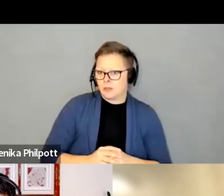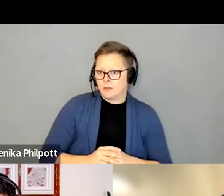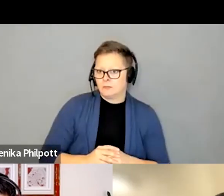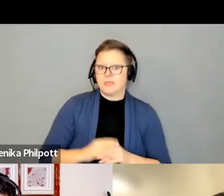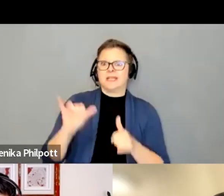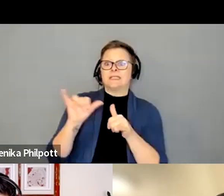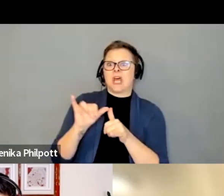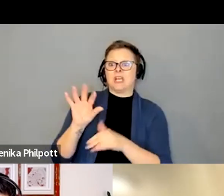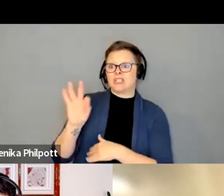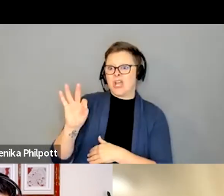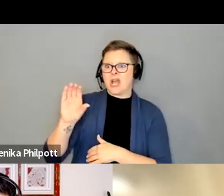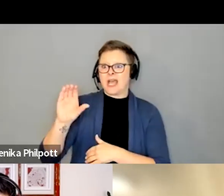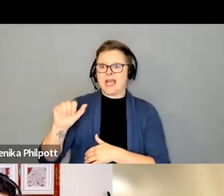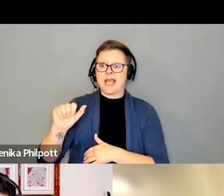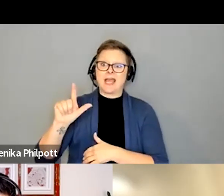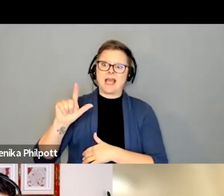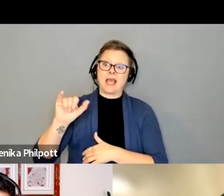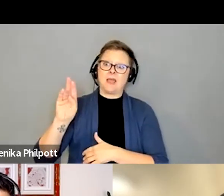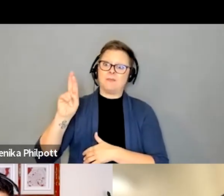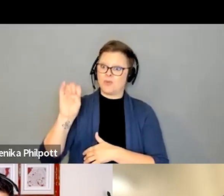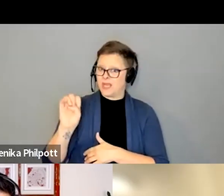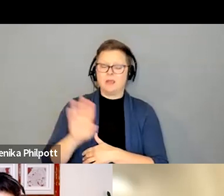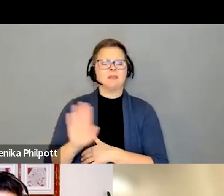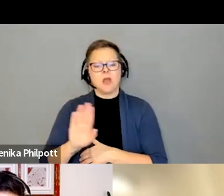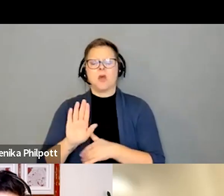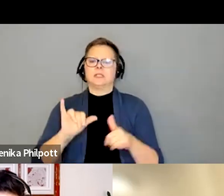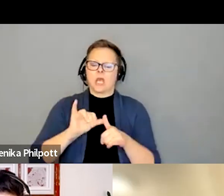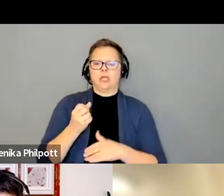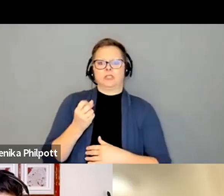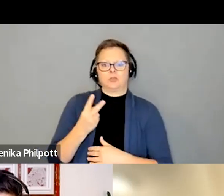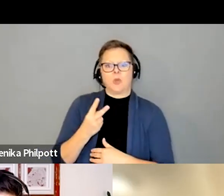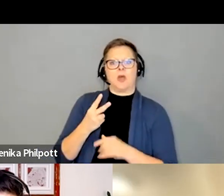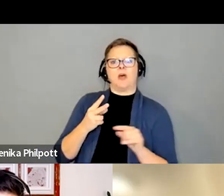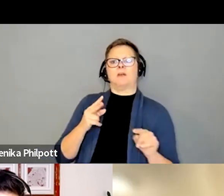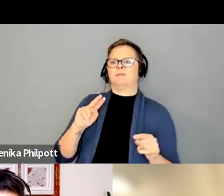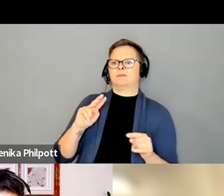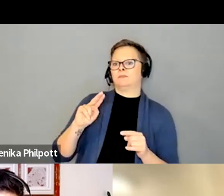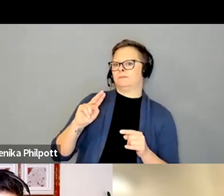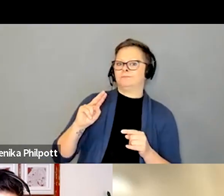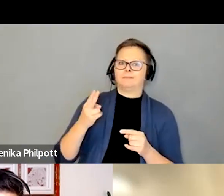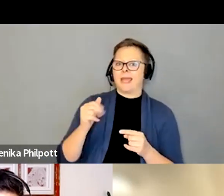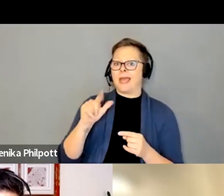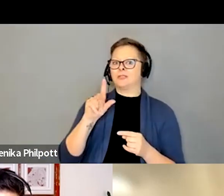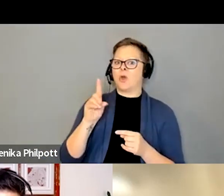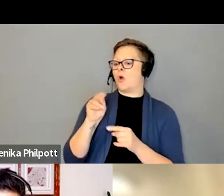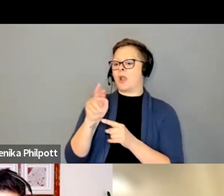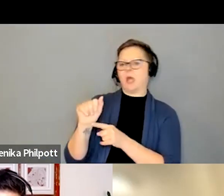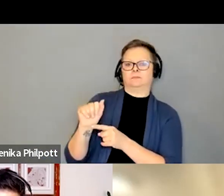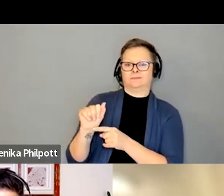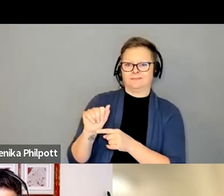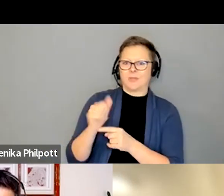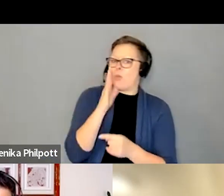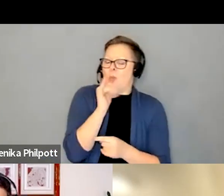Calibri font, we're all using size 12 Verdana? How about we make sure that all documents, you know, are